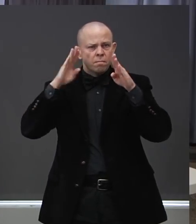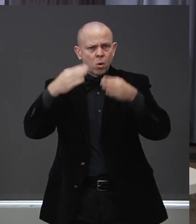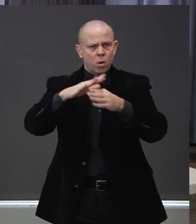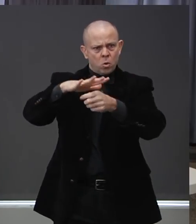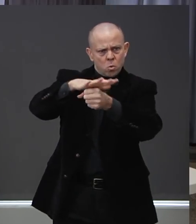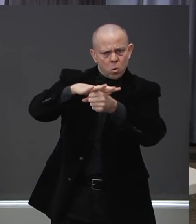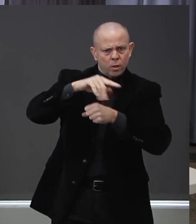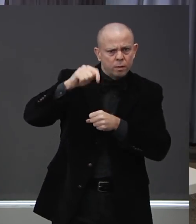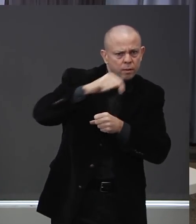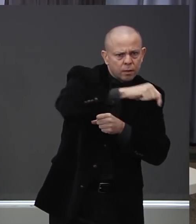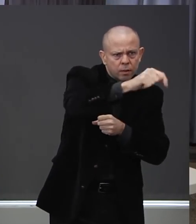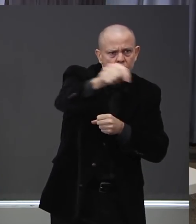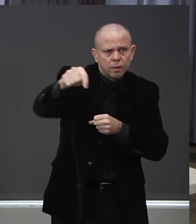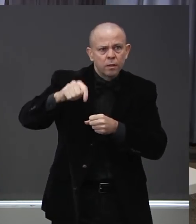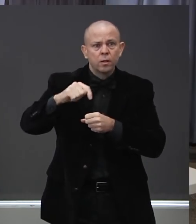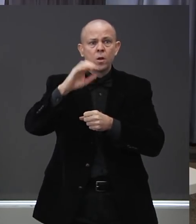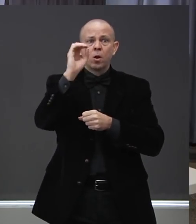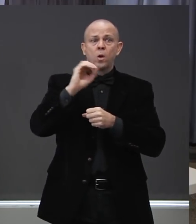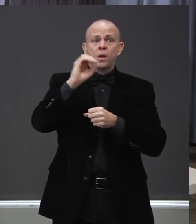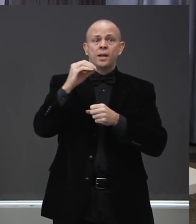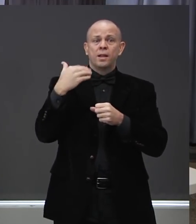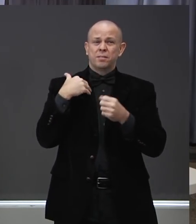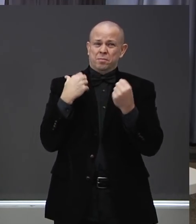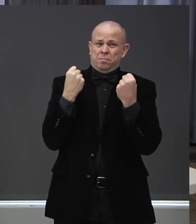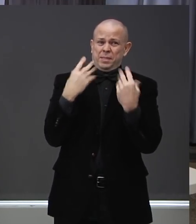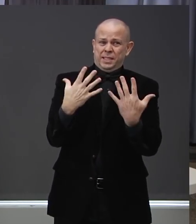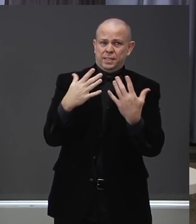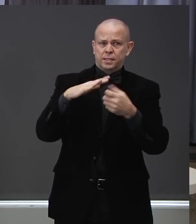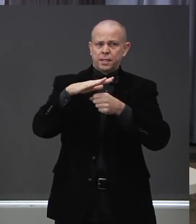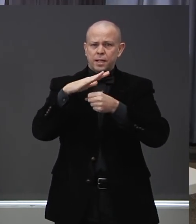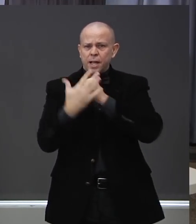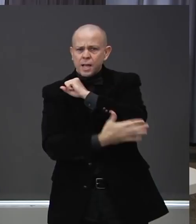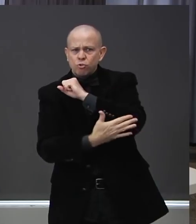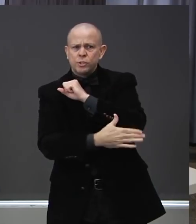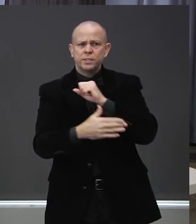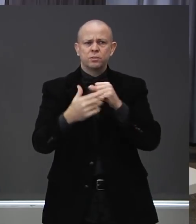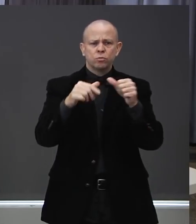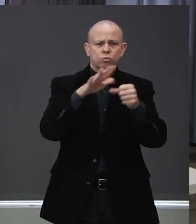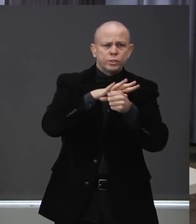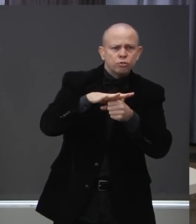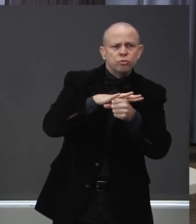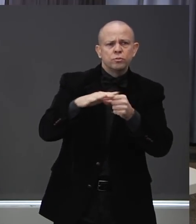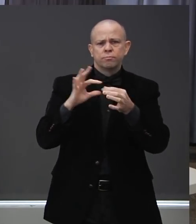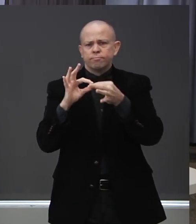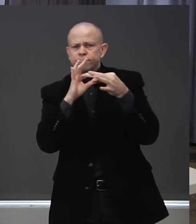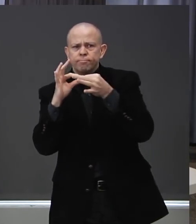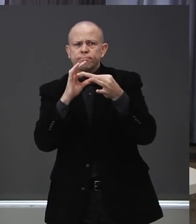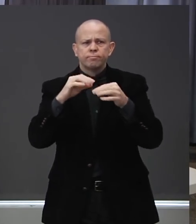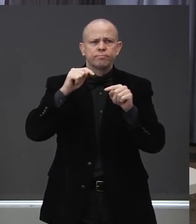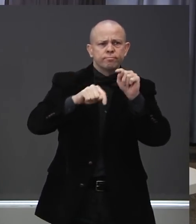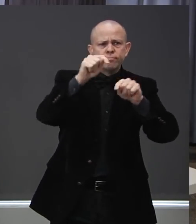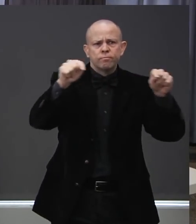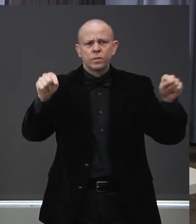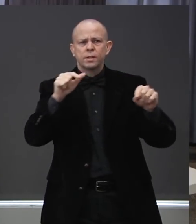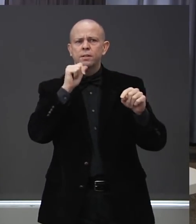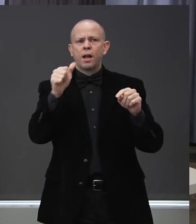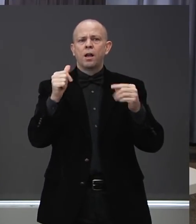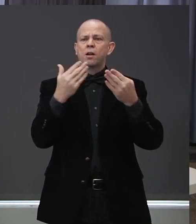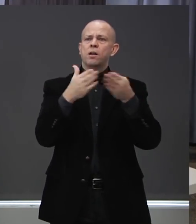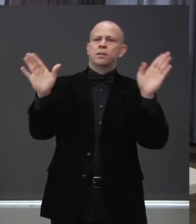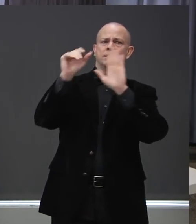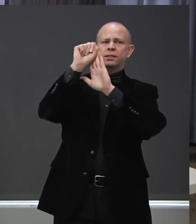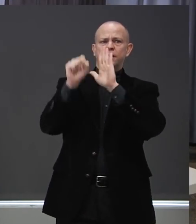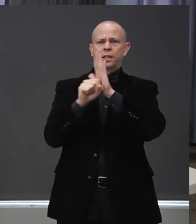has many counties that are tied closely to their region or to other states, as much or more so than to the state as a whole. County